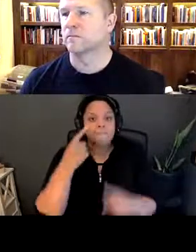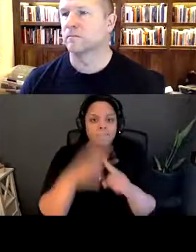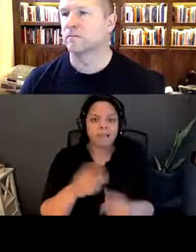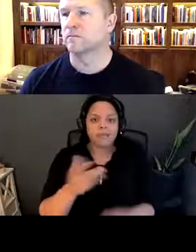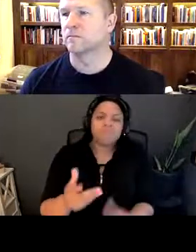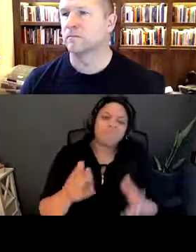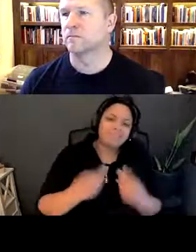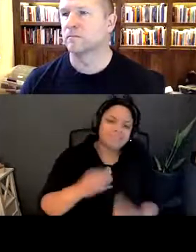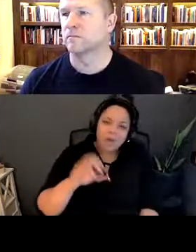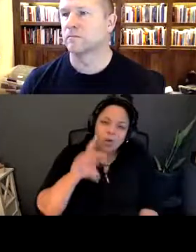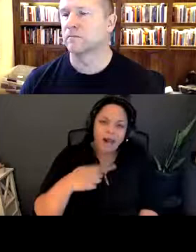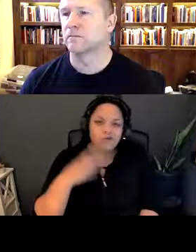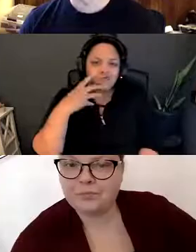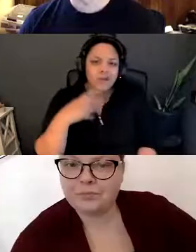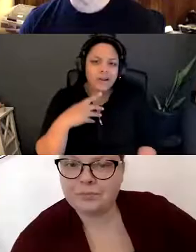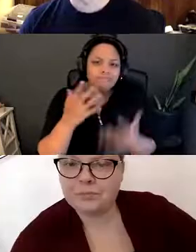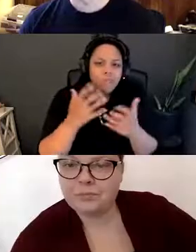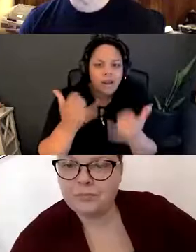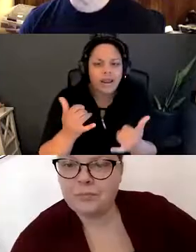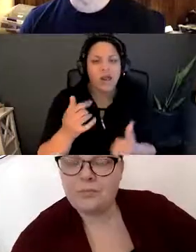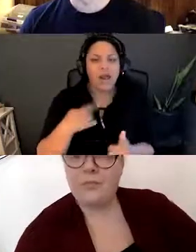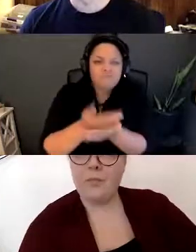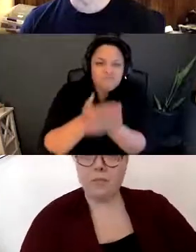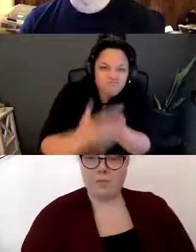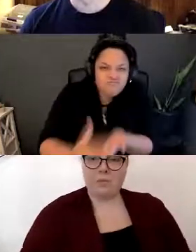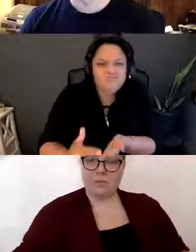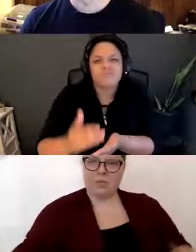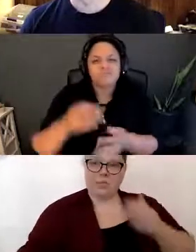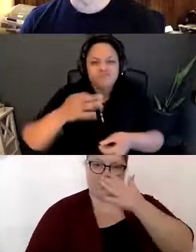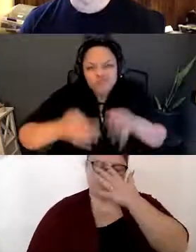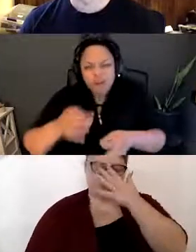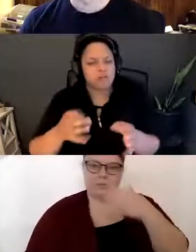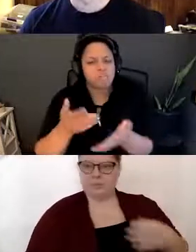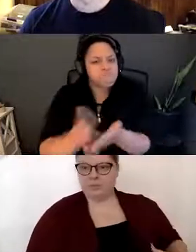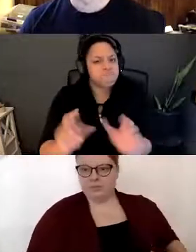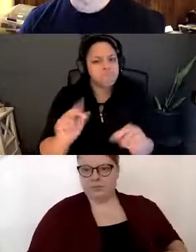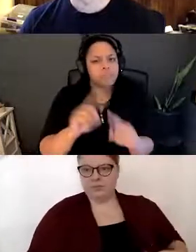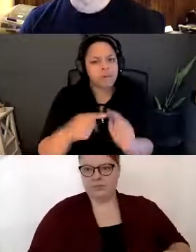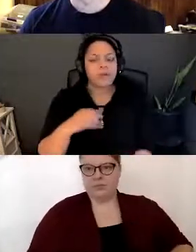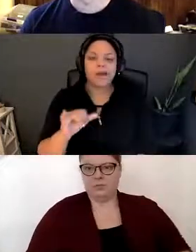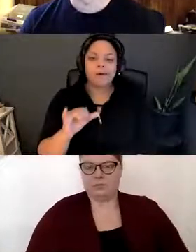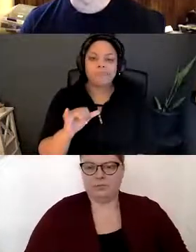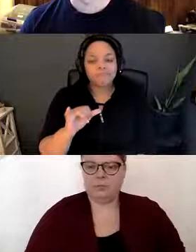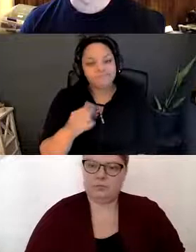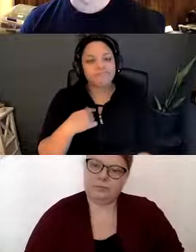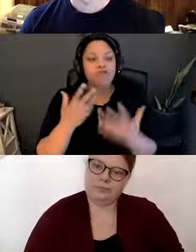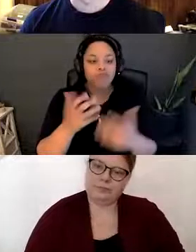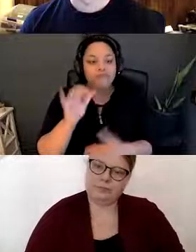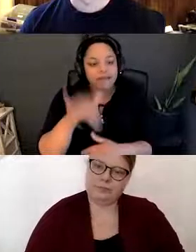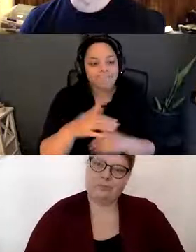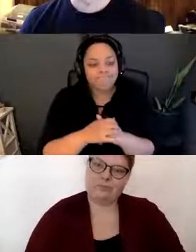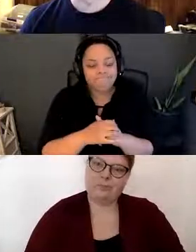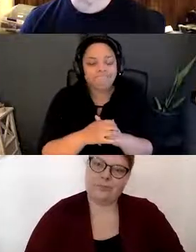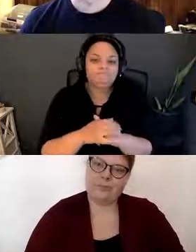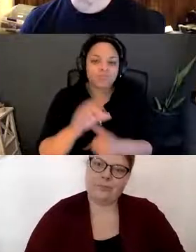It's okay that the craving is here, without pushing it away, without wanting it to go away, just saying, oh, craving is here, and